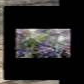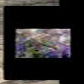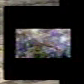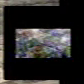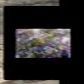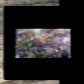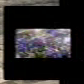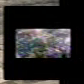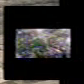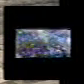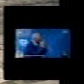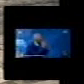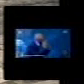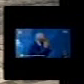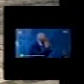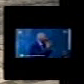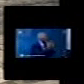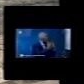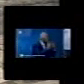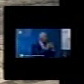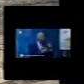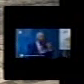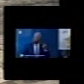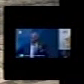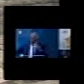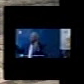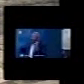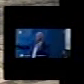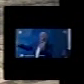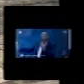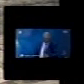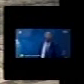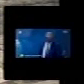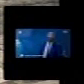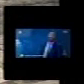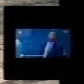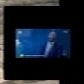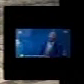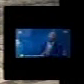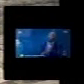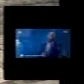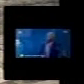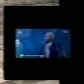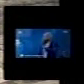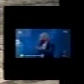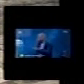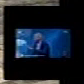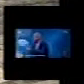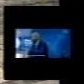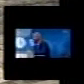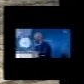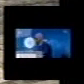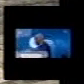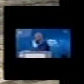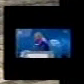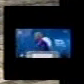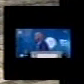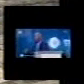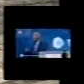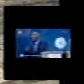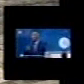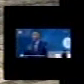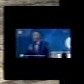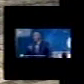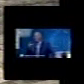One of the things affecting us or affecting people in life, and one of the things you must never